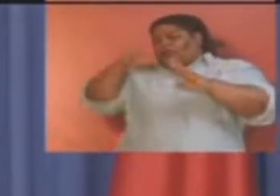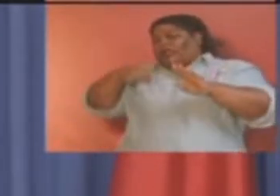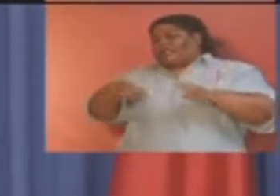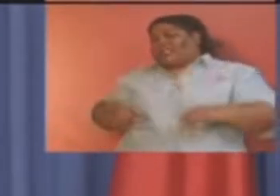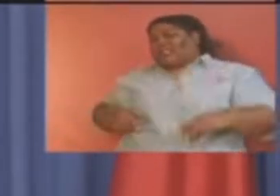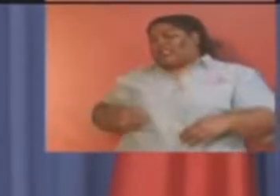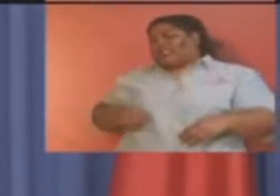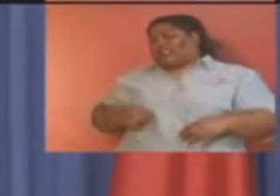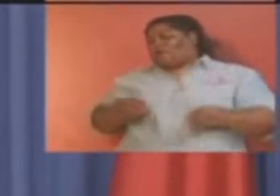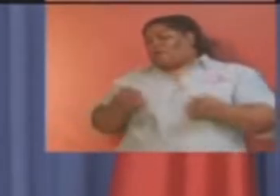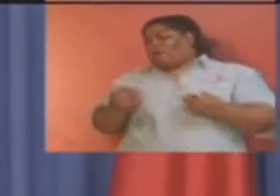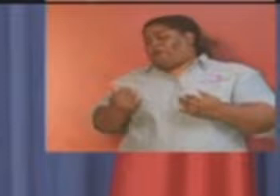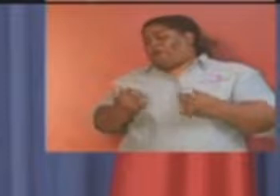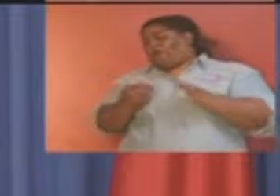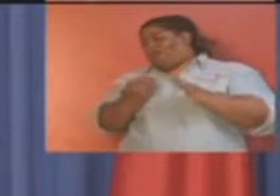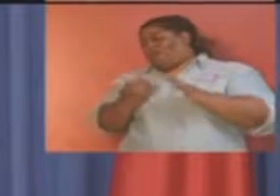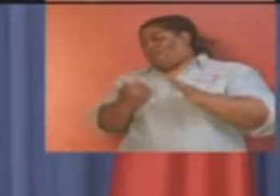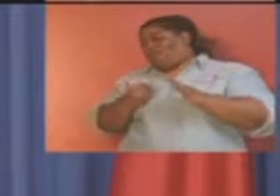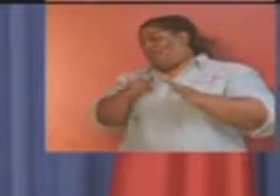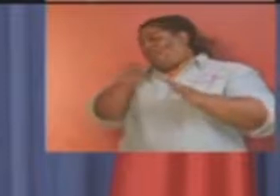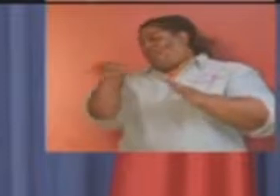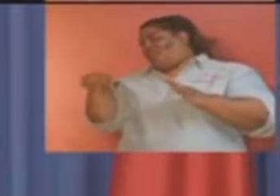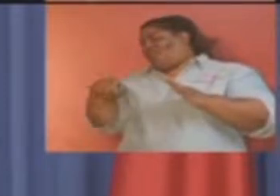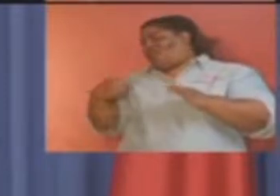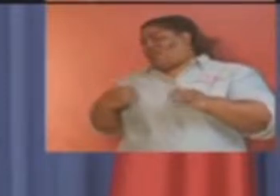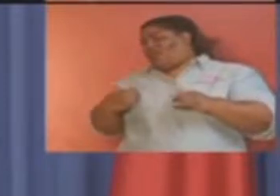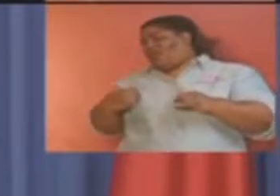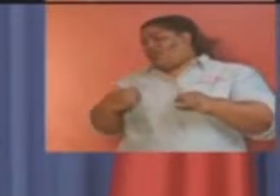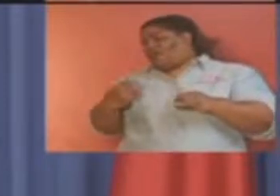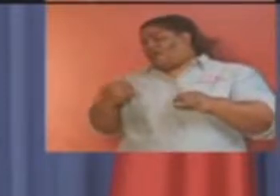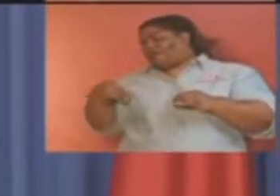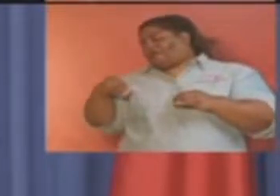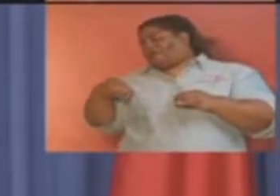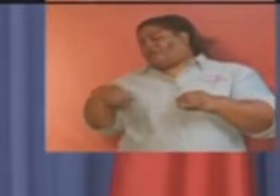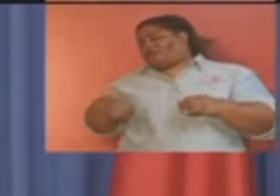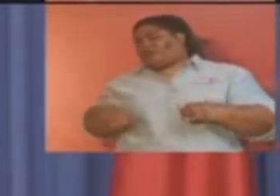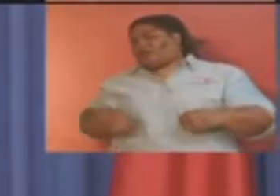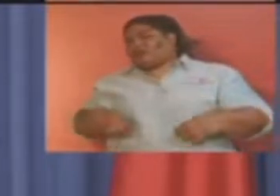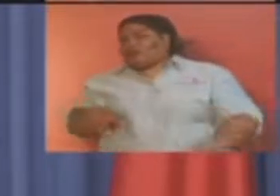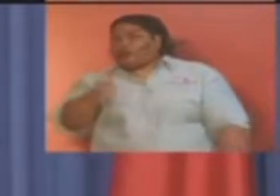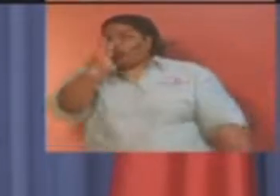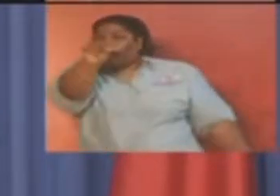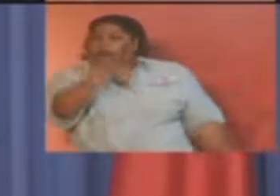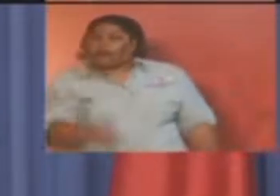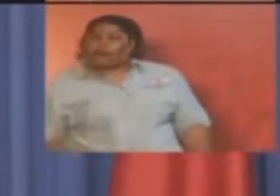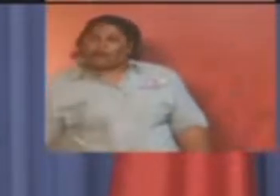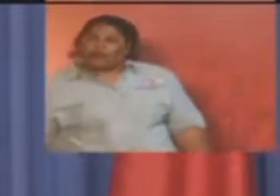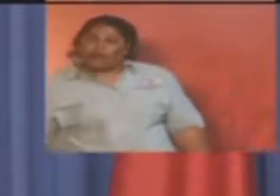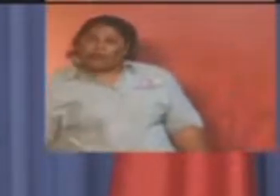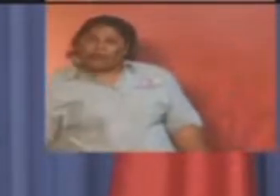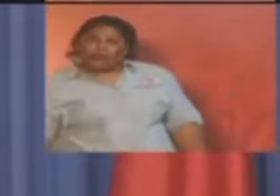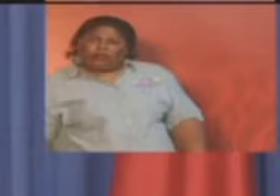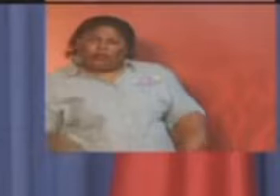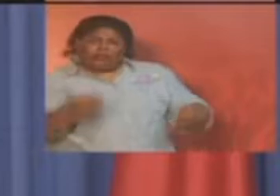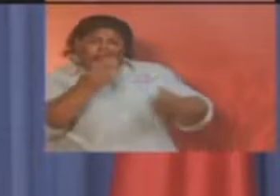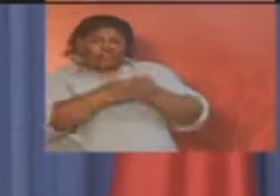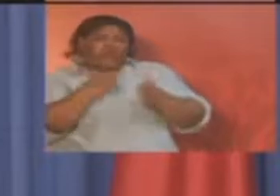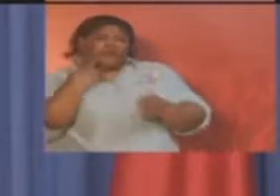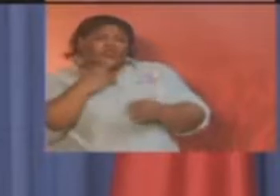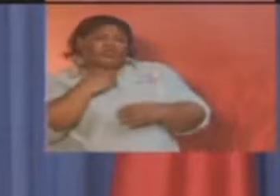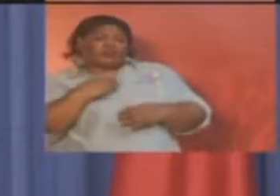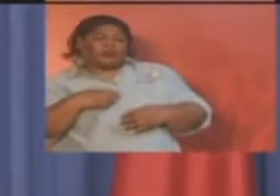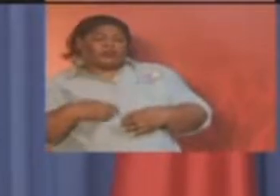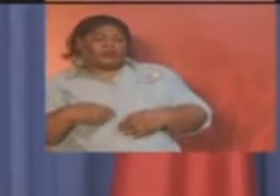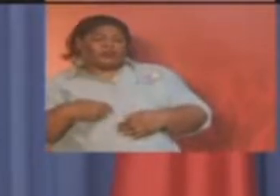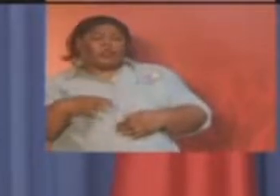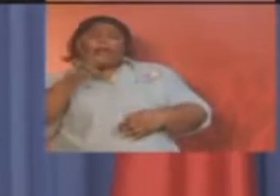We're asking, please, that is not allowed. It is not exempted. So restaurants who want to provide delivery to your homes, just think about